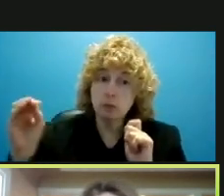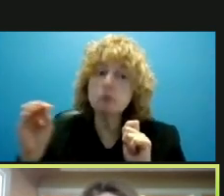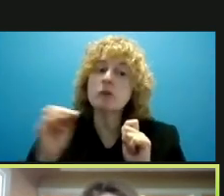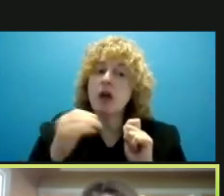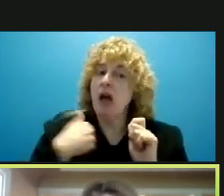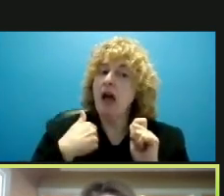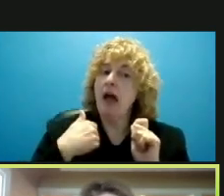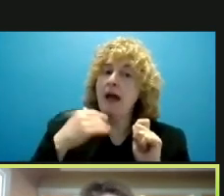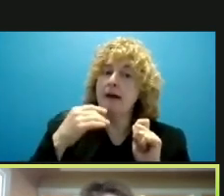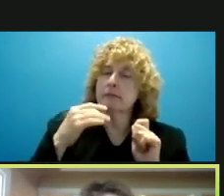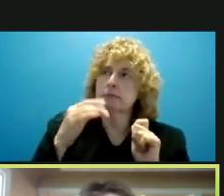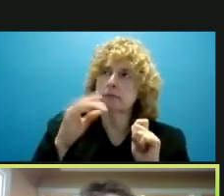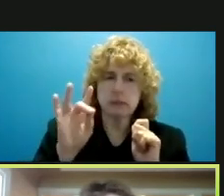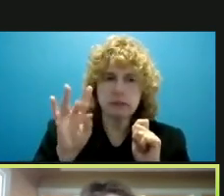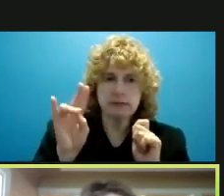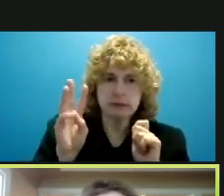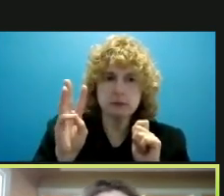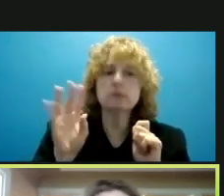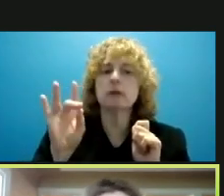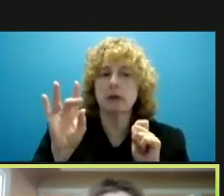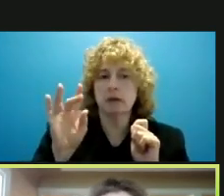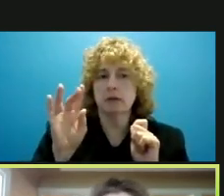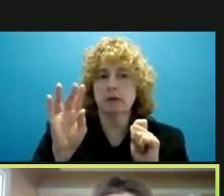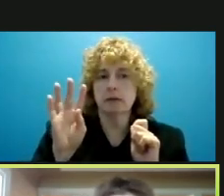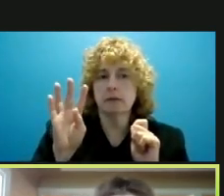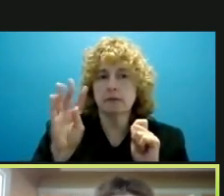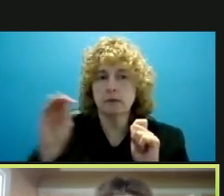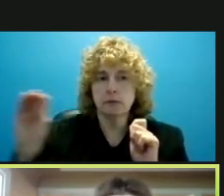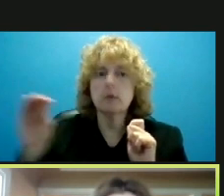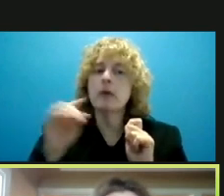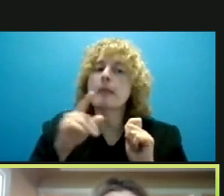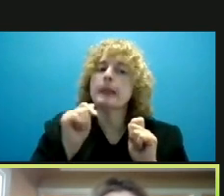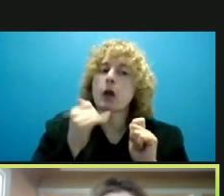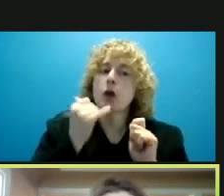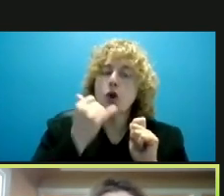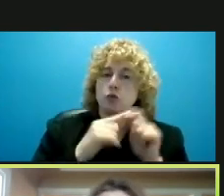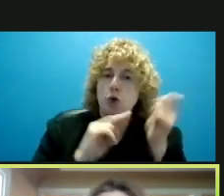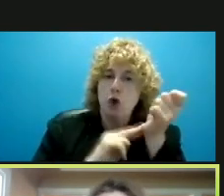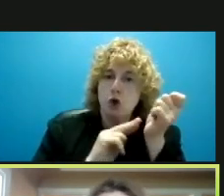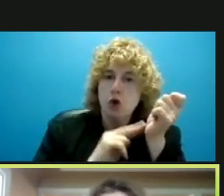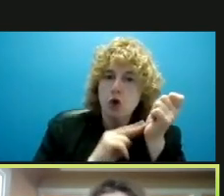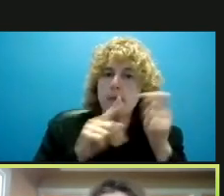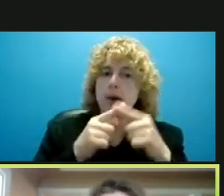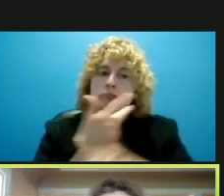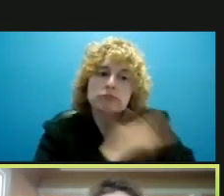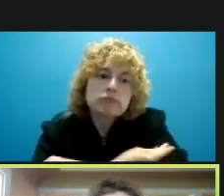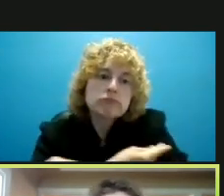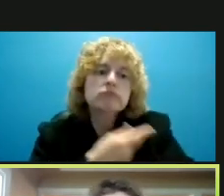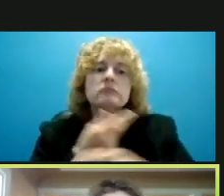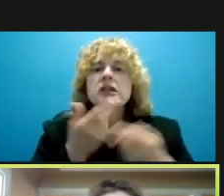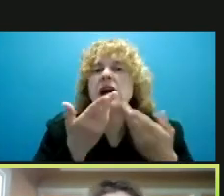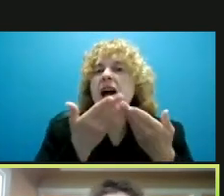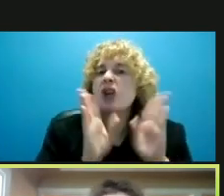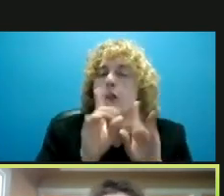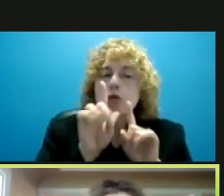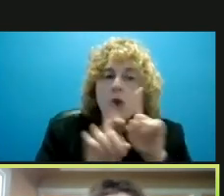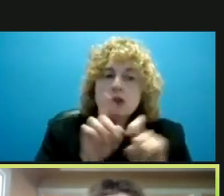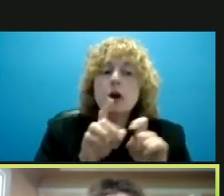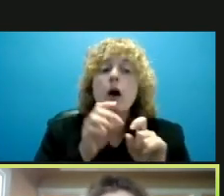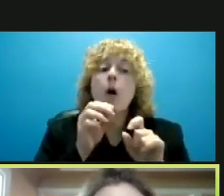any question you have about getting vaccinated or COVID-19 in general. And email us at dhdoutbreak at detroitmi